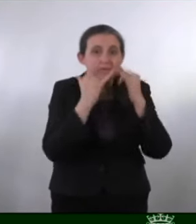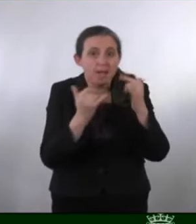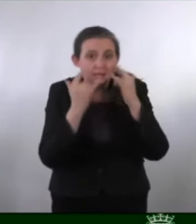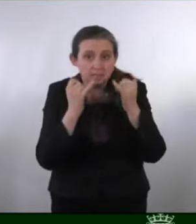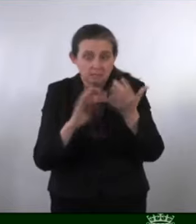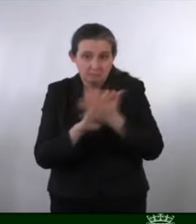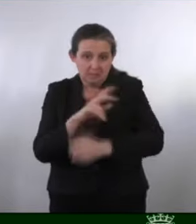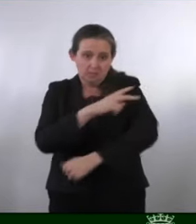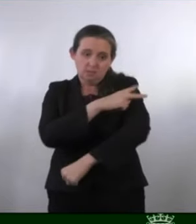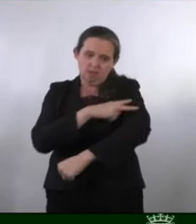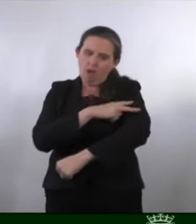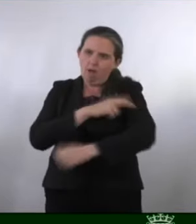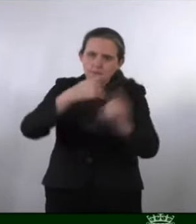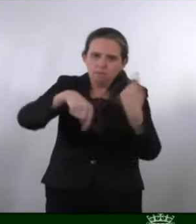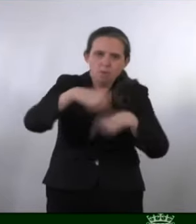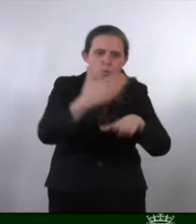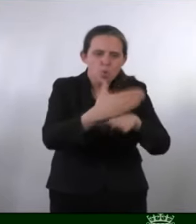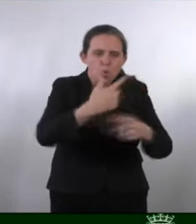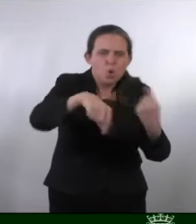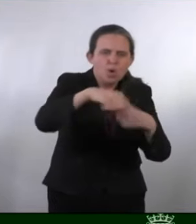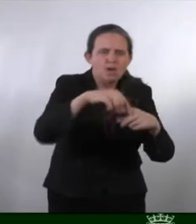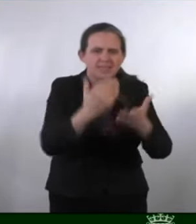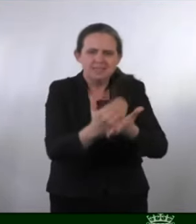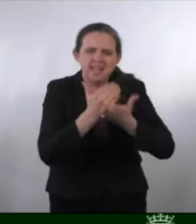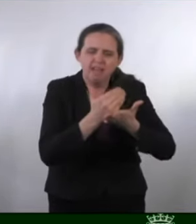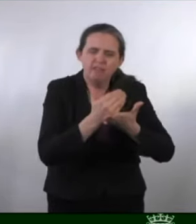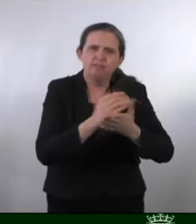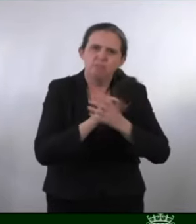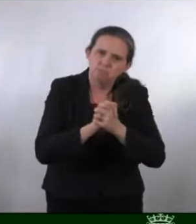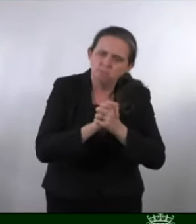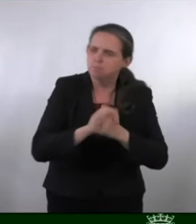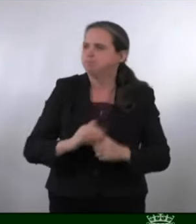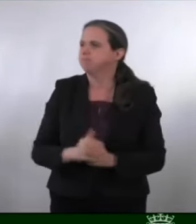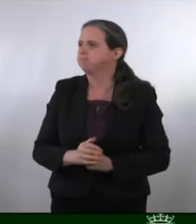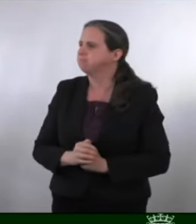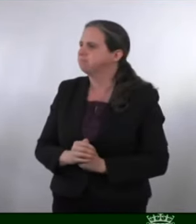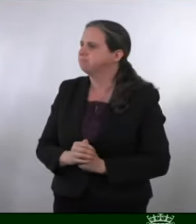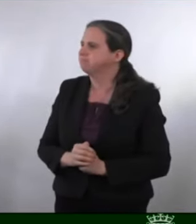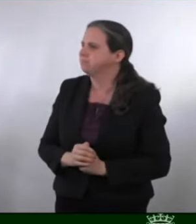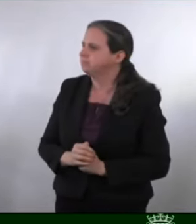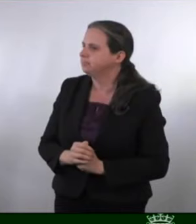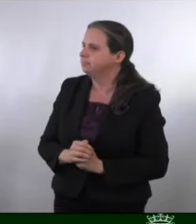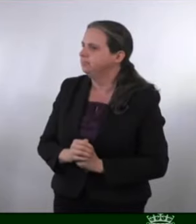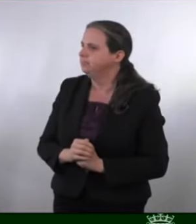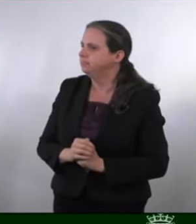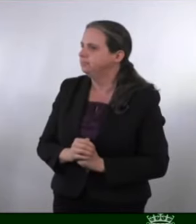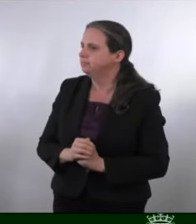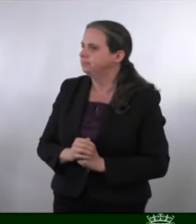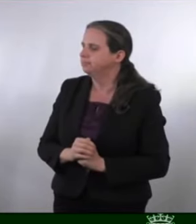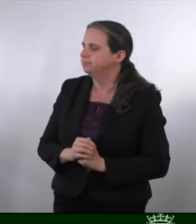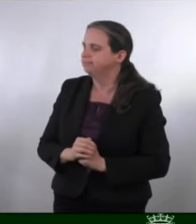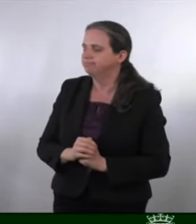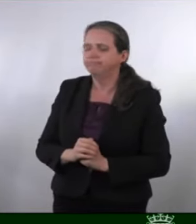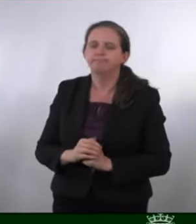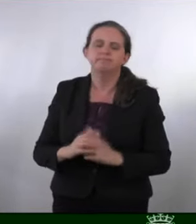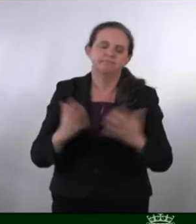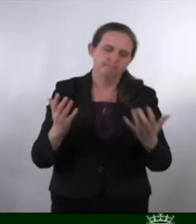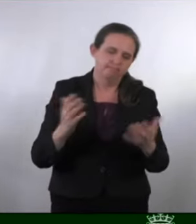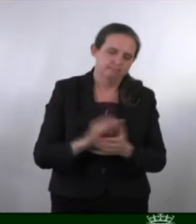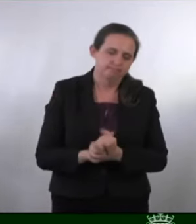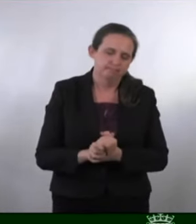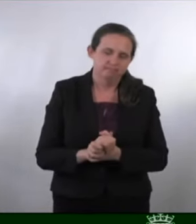safer working environment during this pandemic? So state. Well, Mr. Speaker, we know how important it